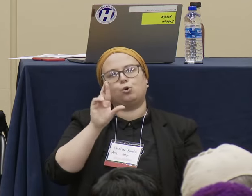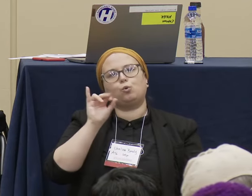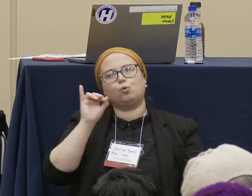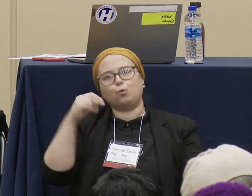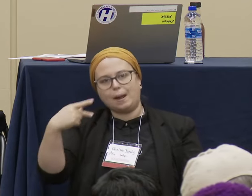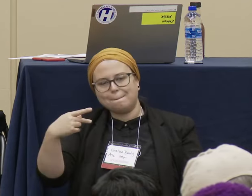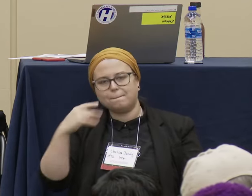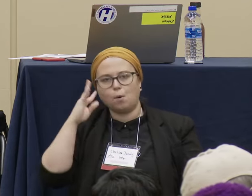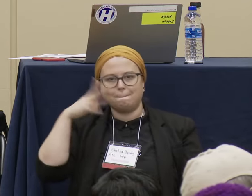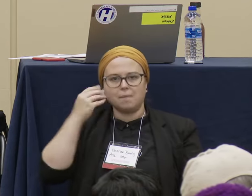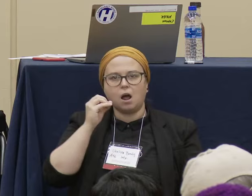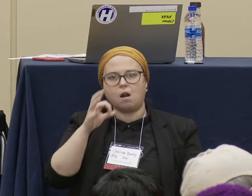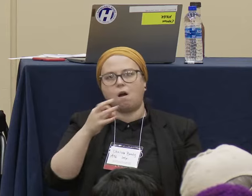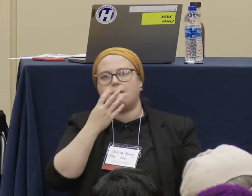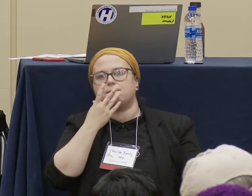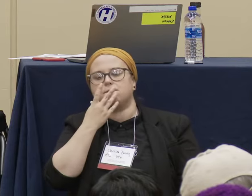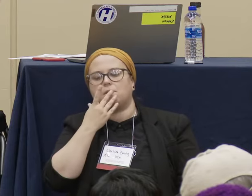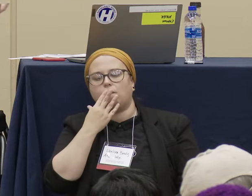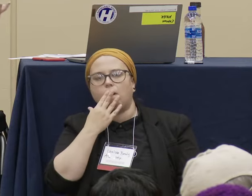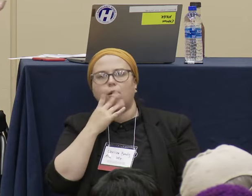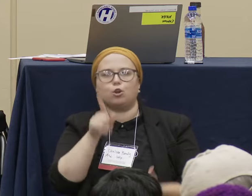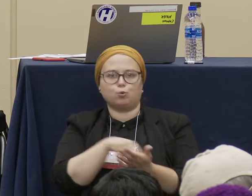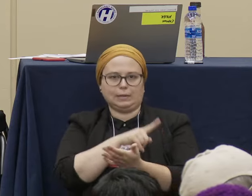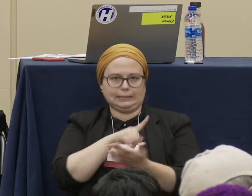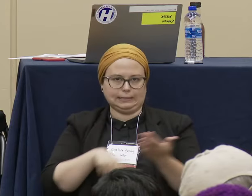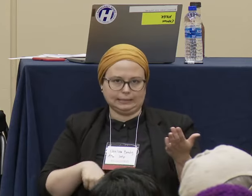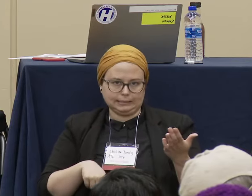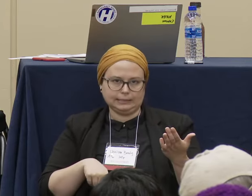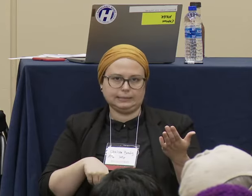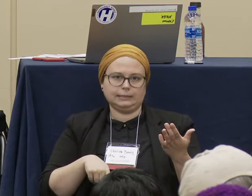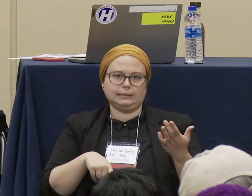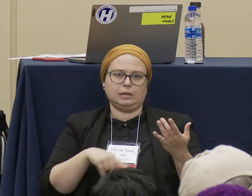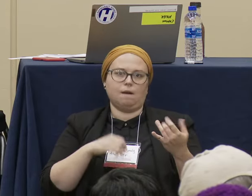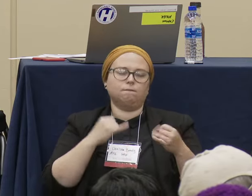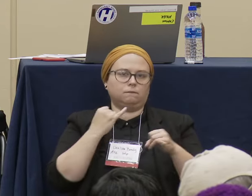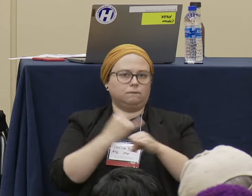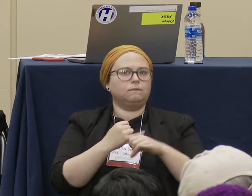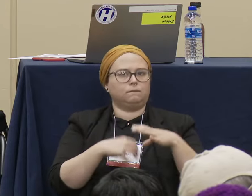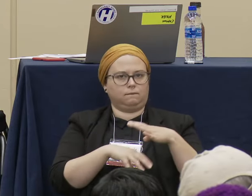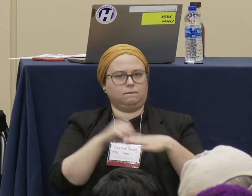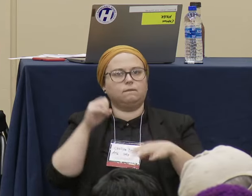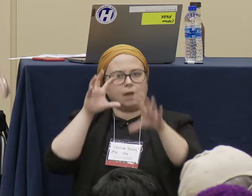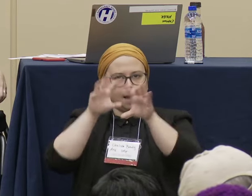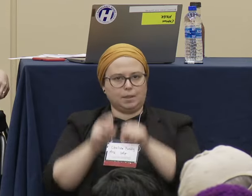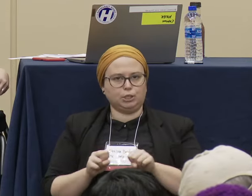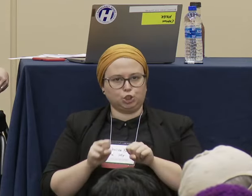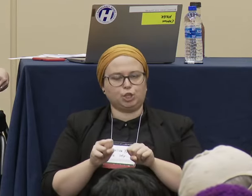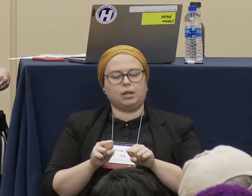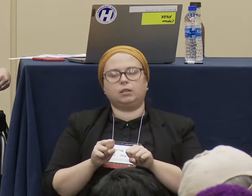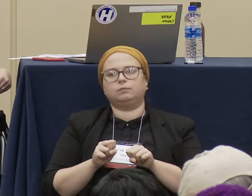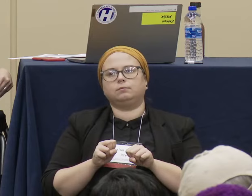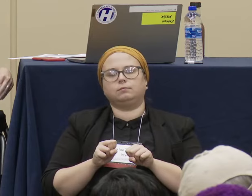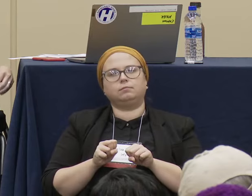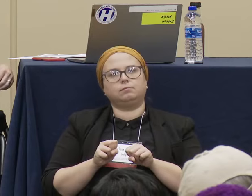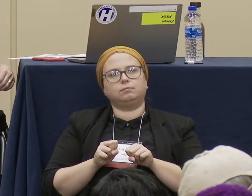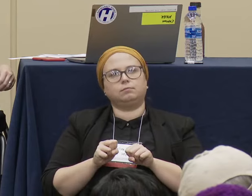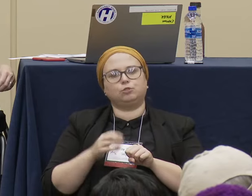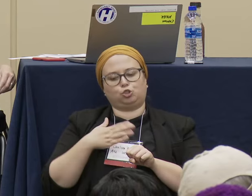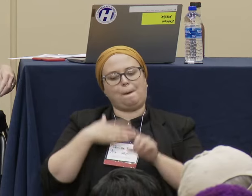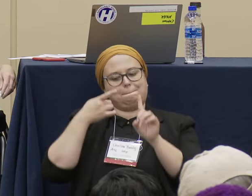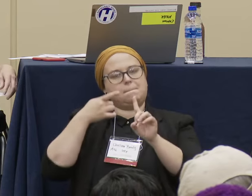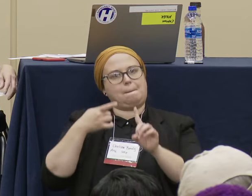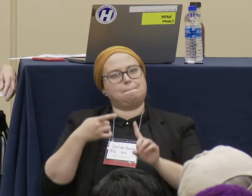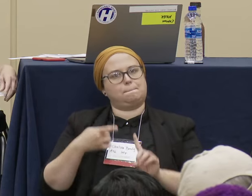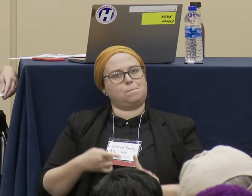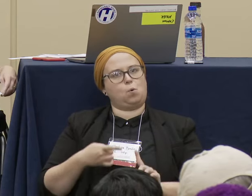critique of incarceration and abolition might give you, I'm just repeating kind of the points I've been talking about for